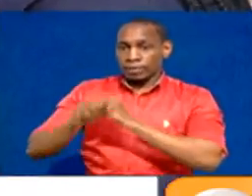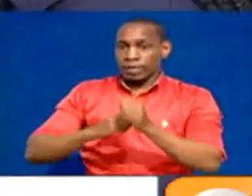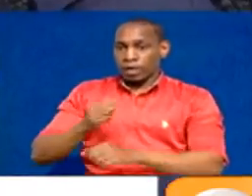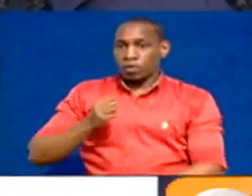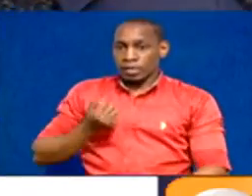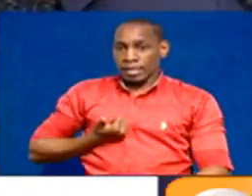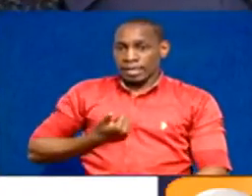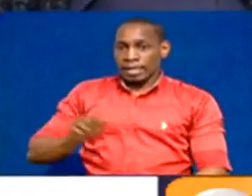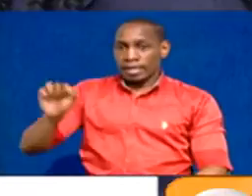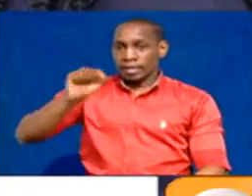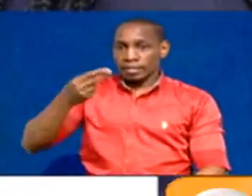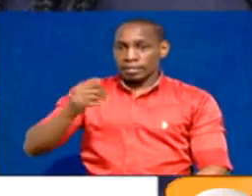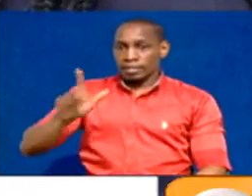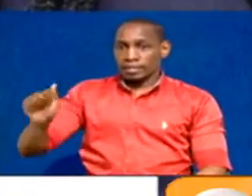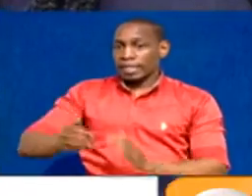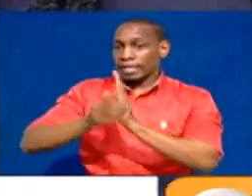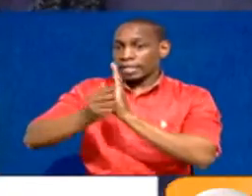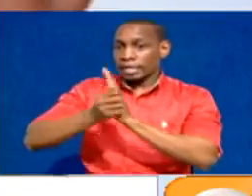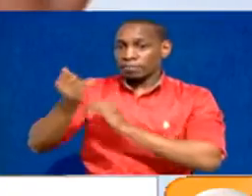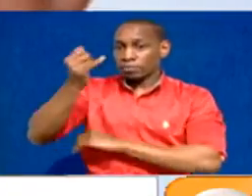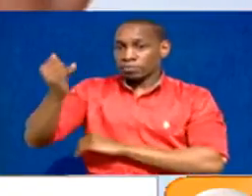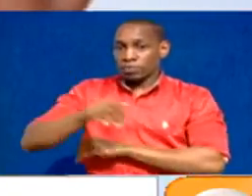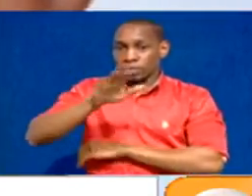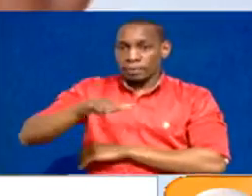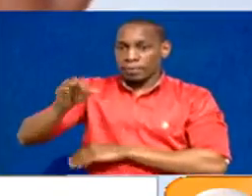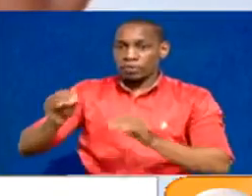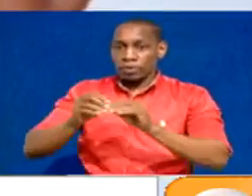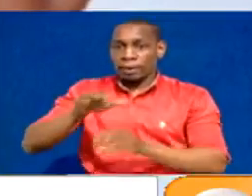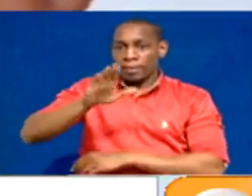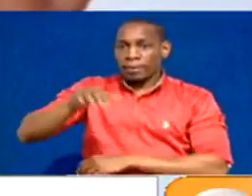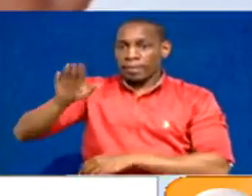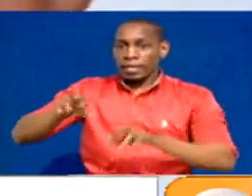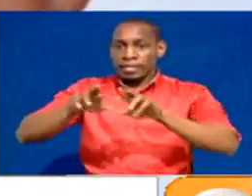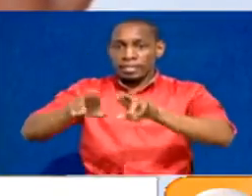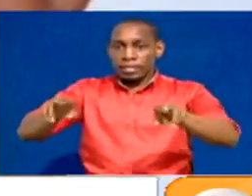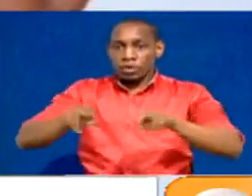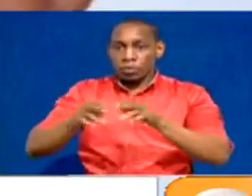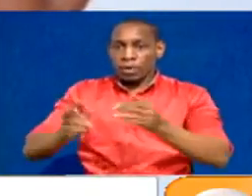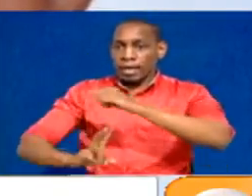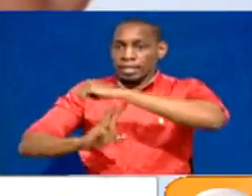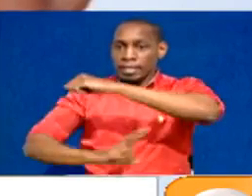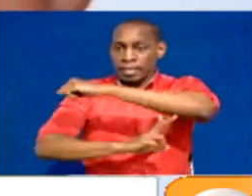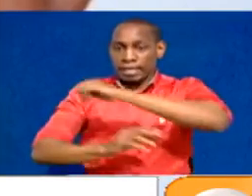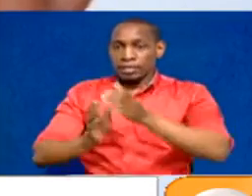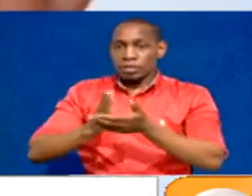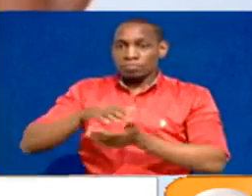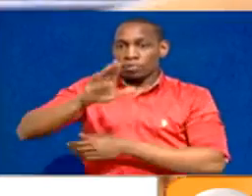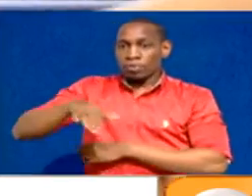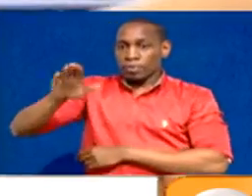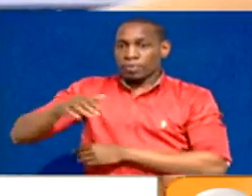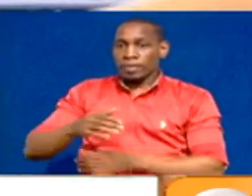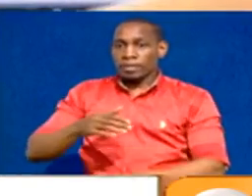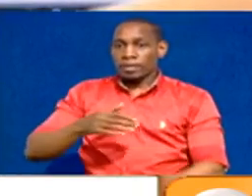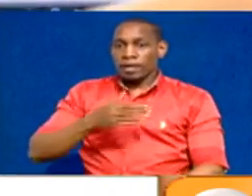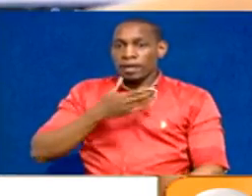12-year-old Sheila Sheldone is good at drawing and painting. We met her at his painting room in Nyali, busy painting Uhuru Kenyatta. For the